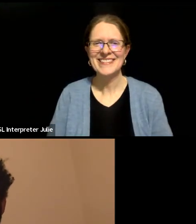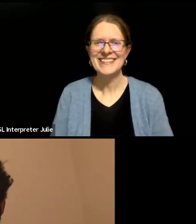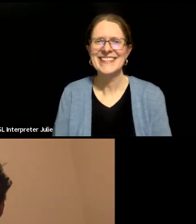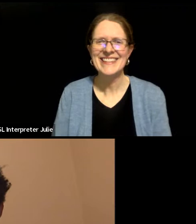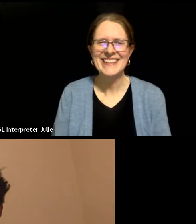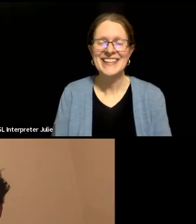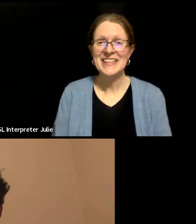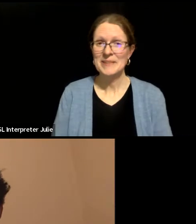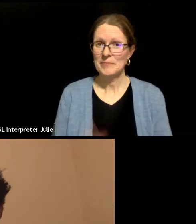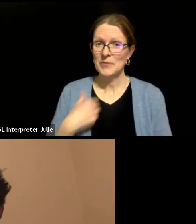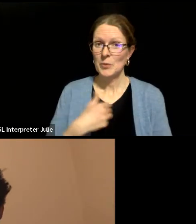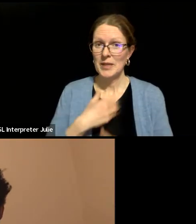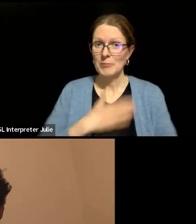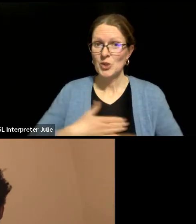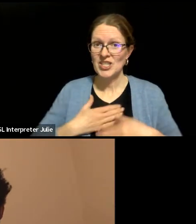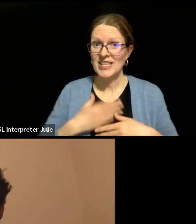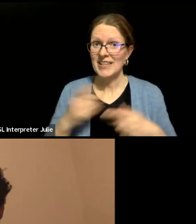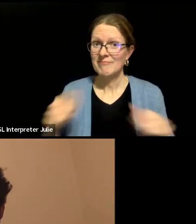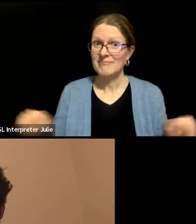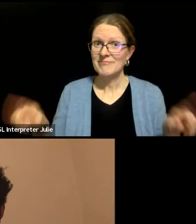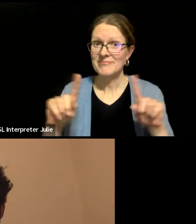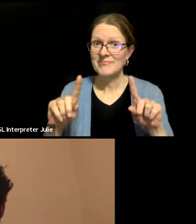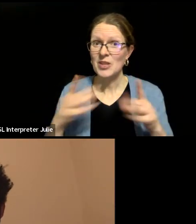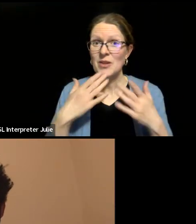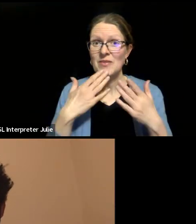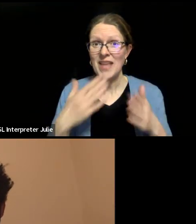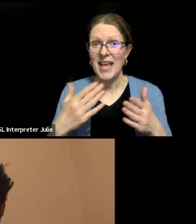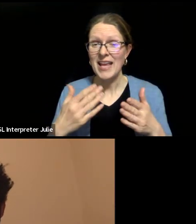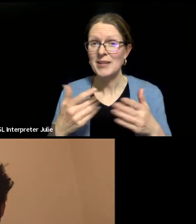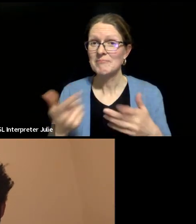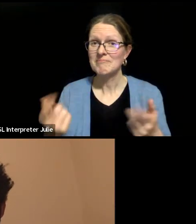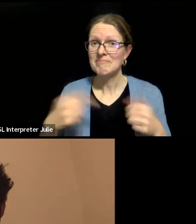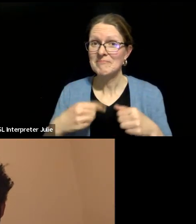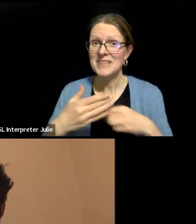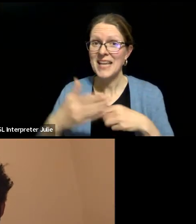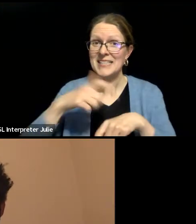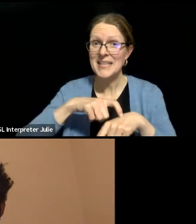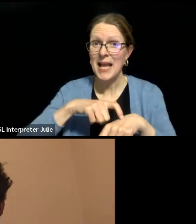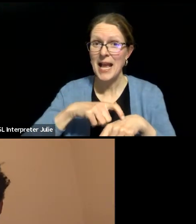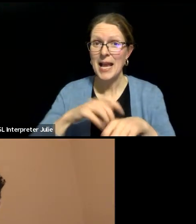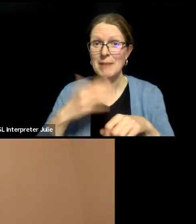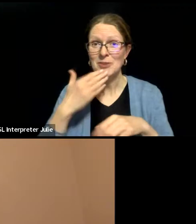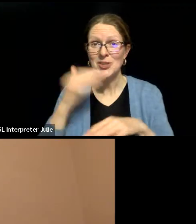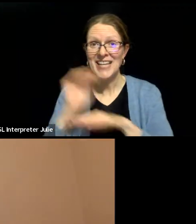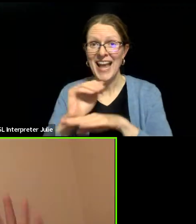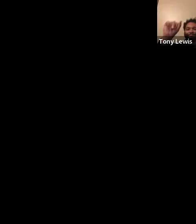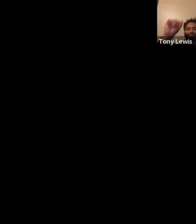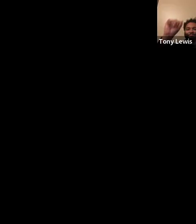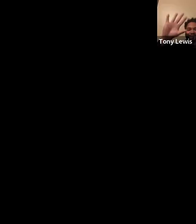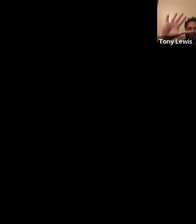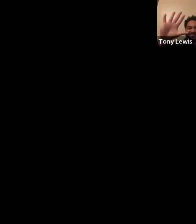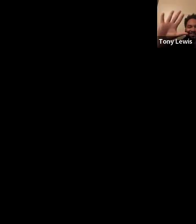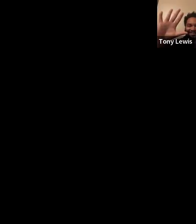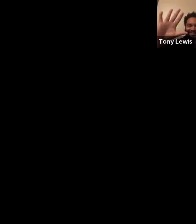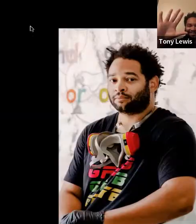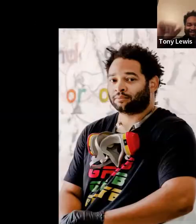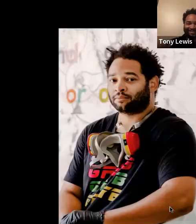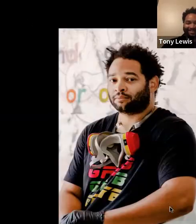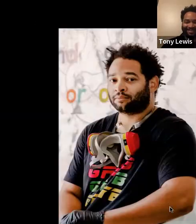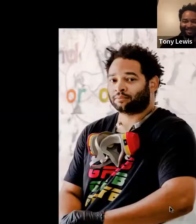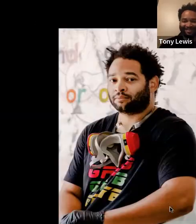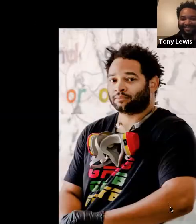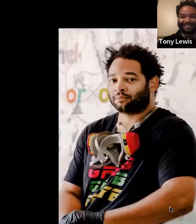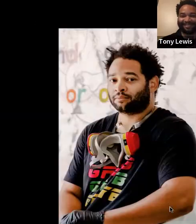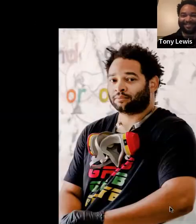We appreciate you all and hope you tune into the next Hirshhorn program. Good night. Thank you guys. Bye-bye. Bye, Tony.